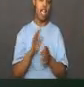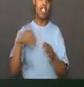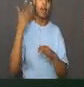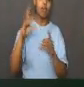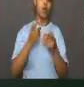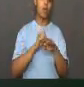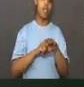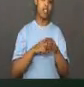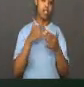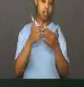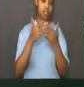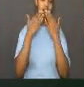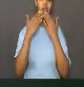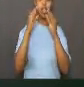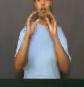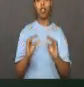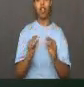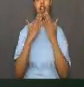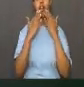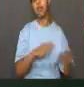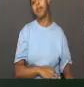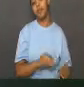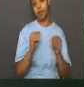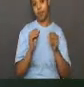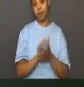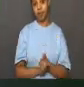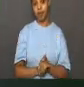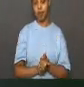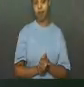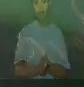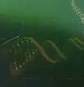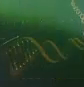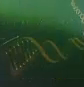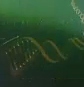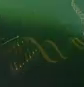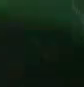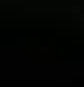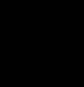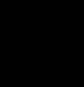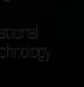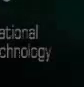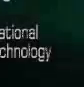Until next time, thank you, teacher. Thank you, students.